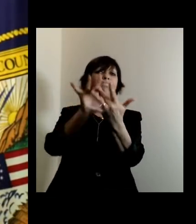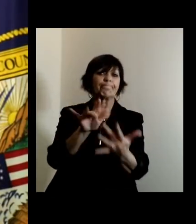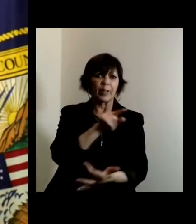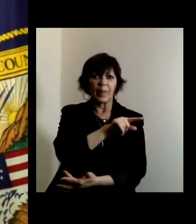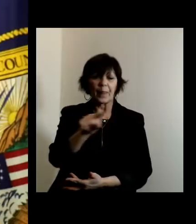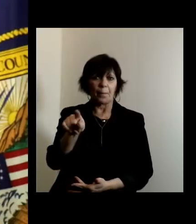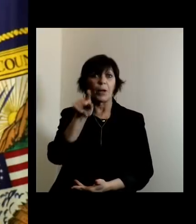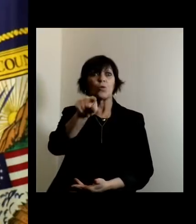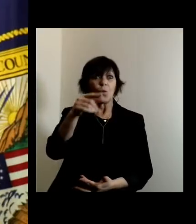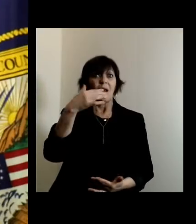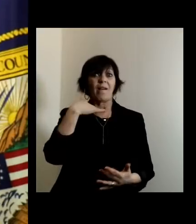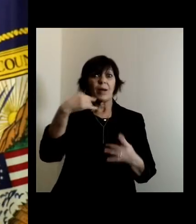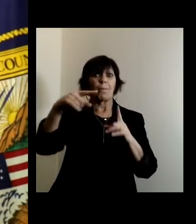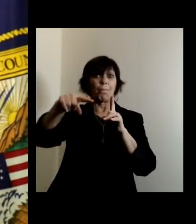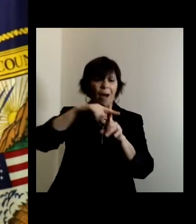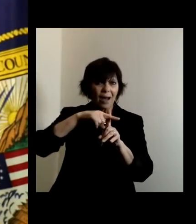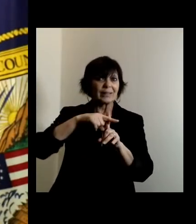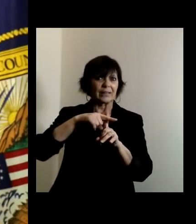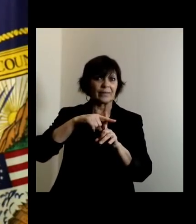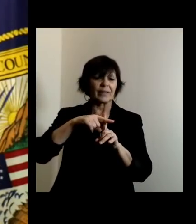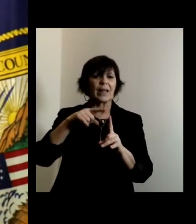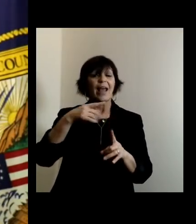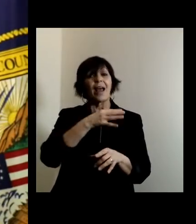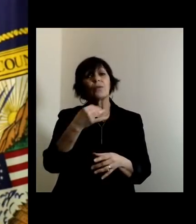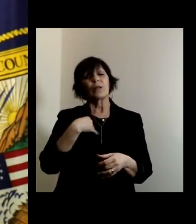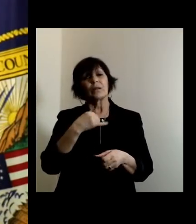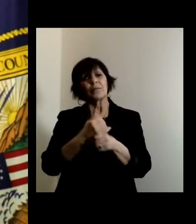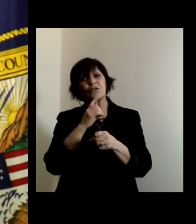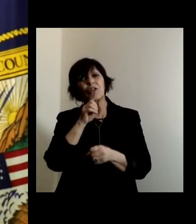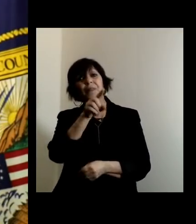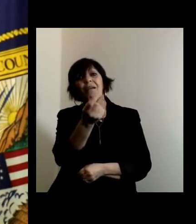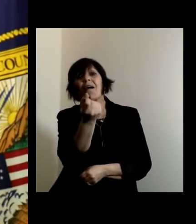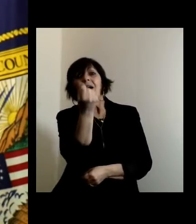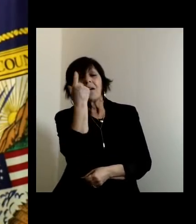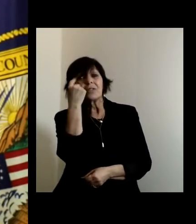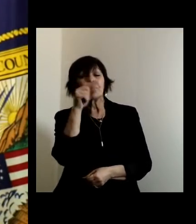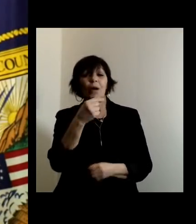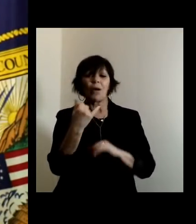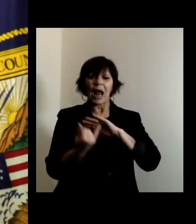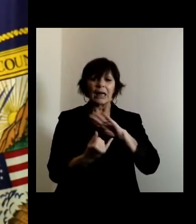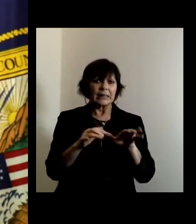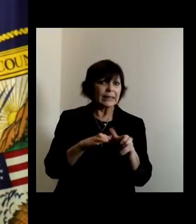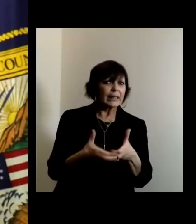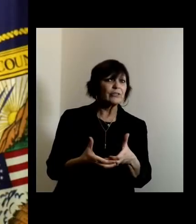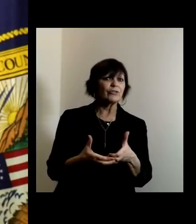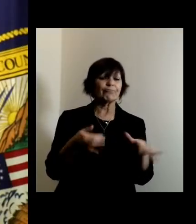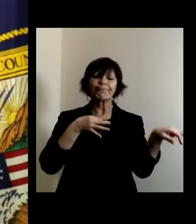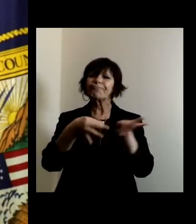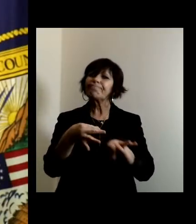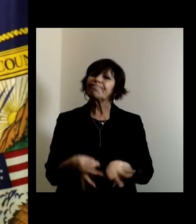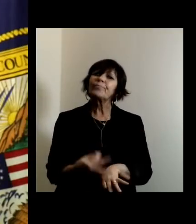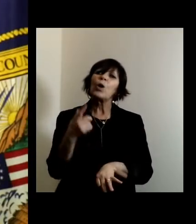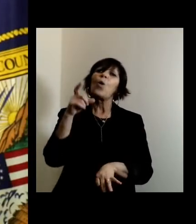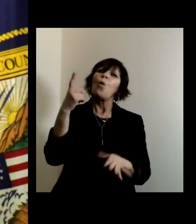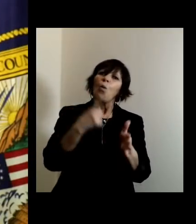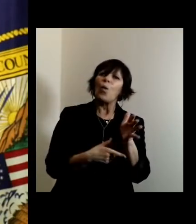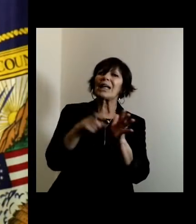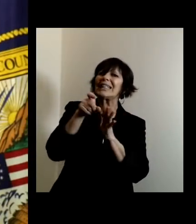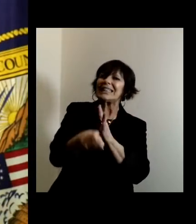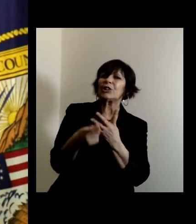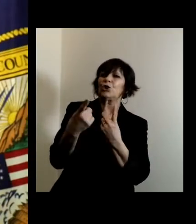test result, and that also that they understand that they need to be in isolation, and they're just briefly explained what